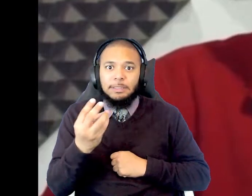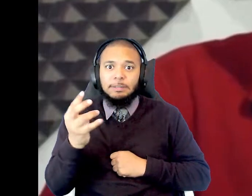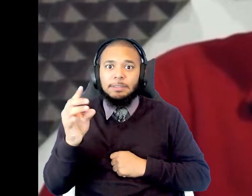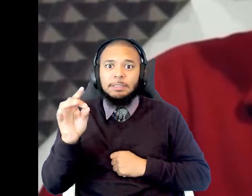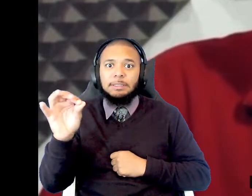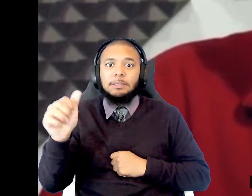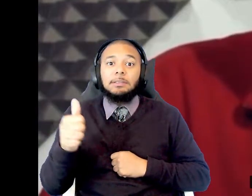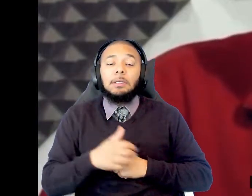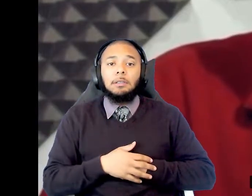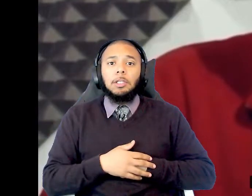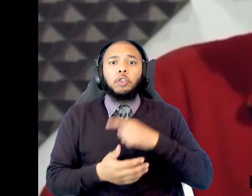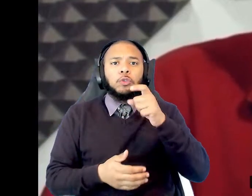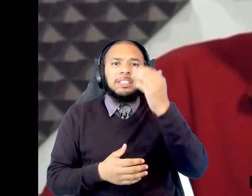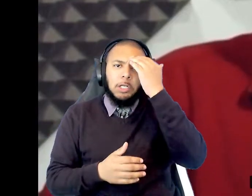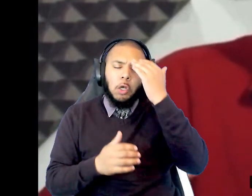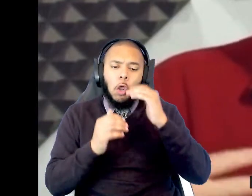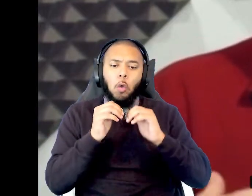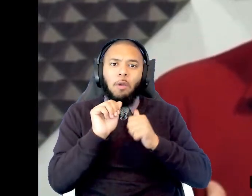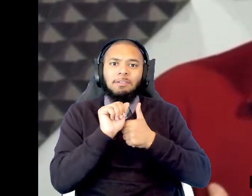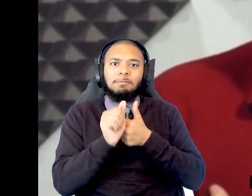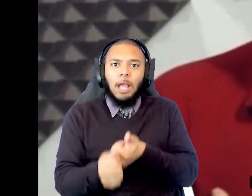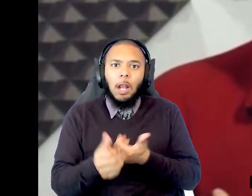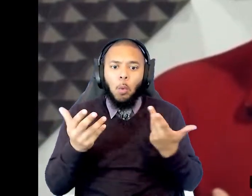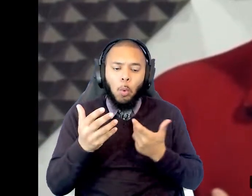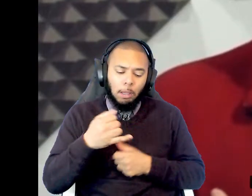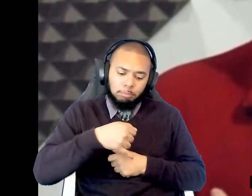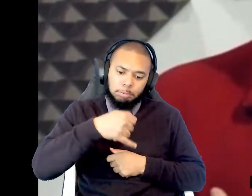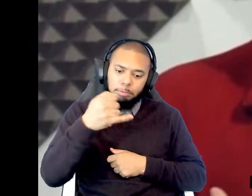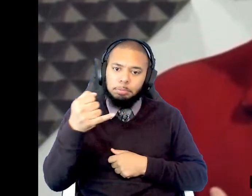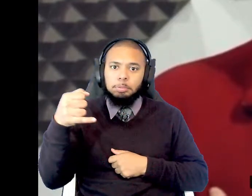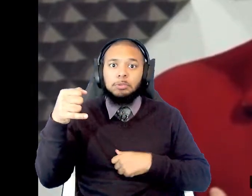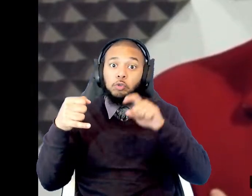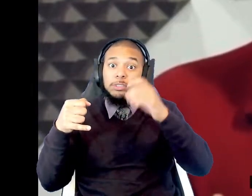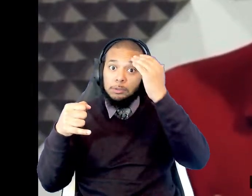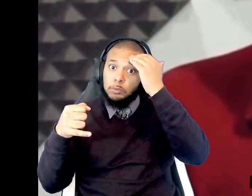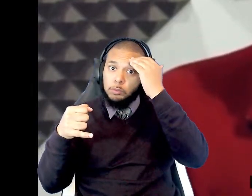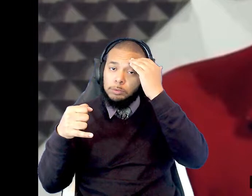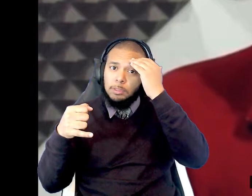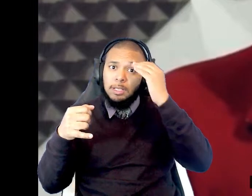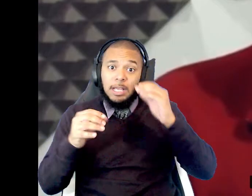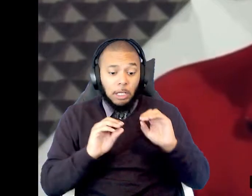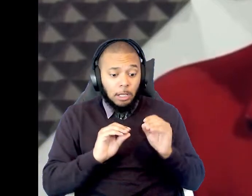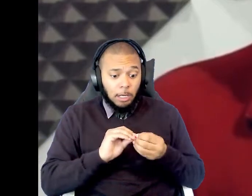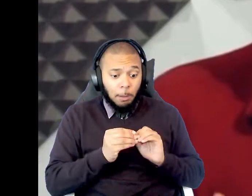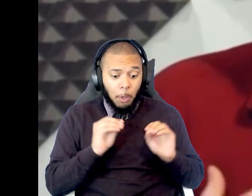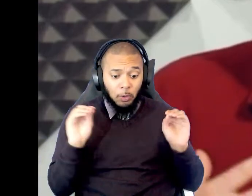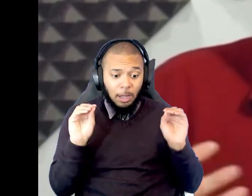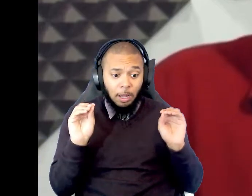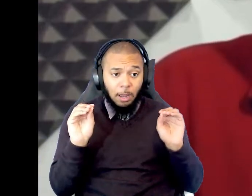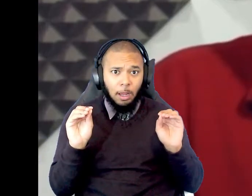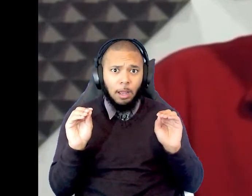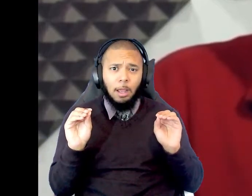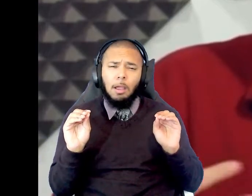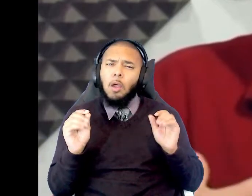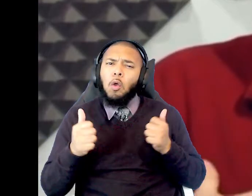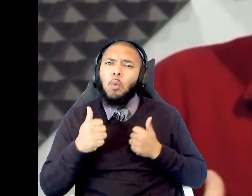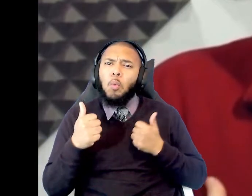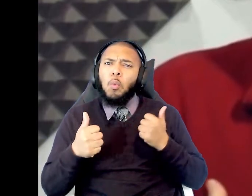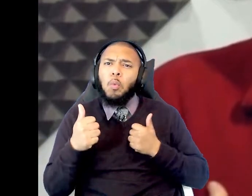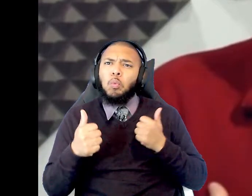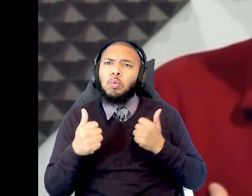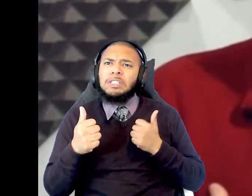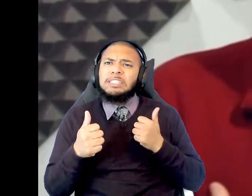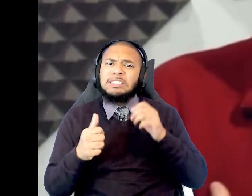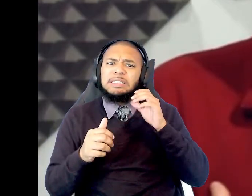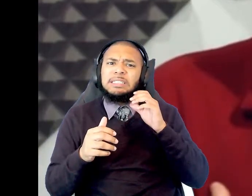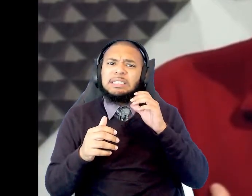which direction to go. Because if I don't have any numbers, how do I know what kind of picture to draw? How do I know what